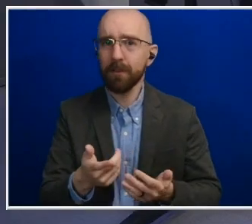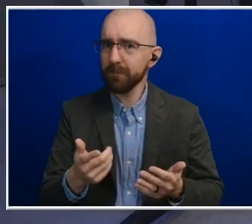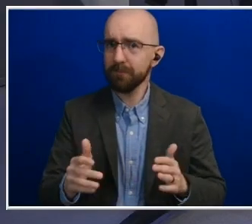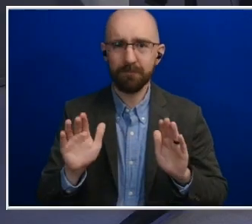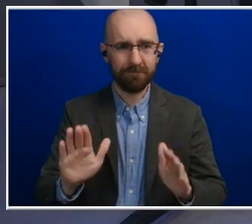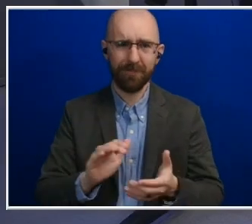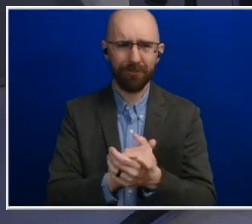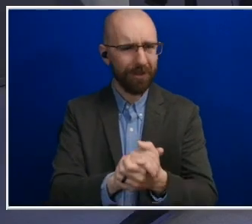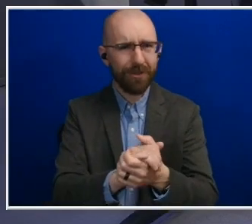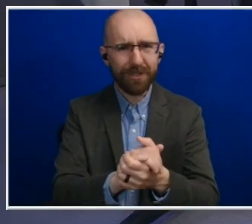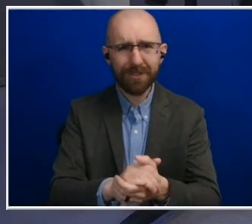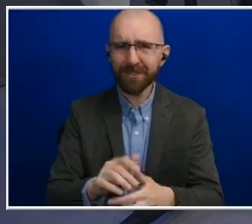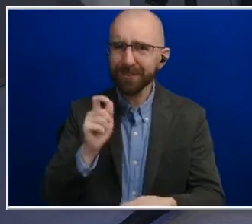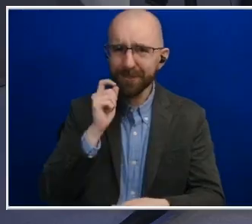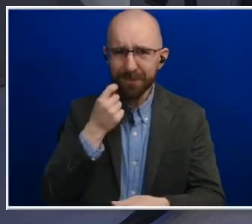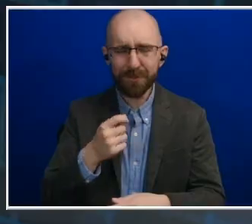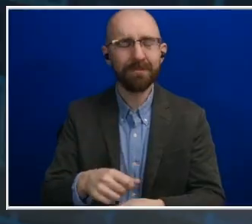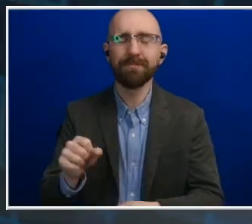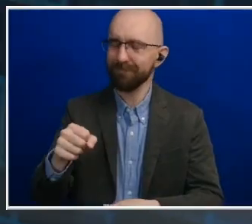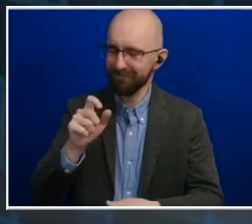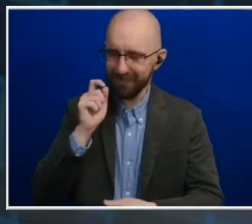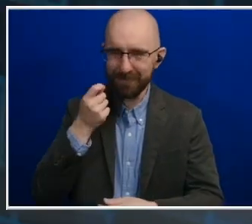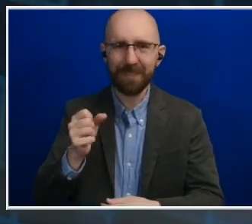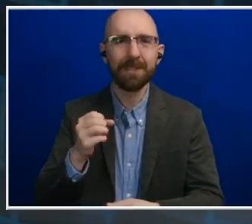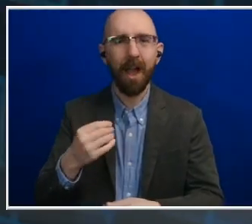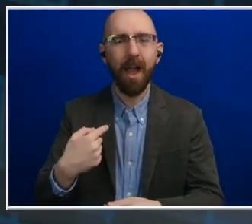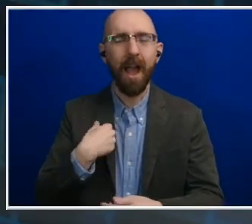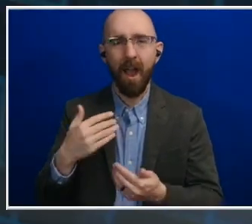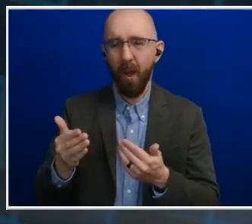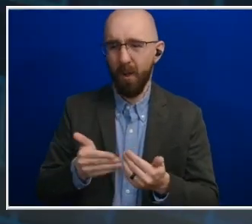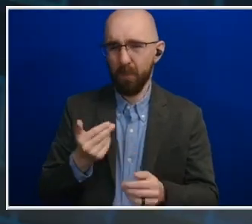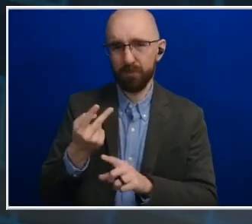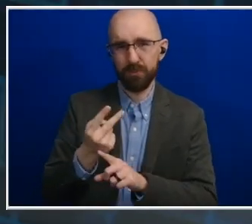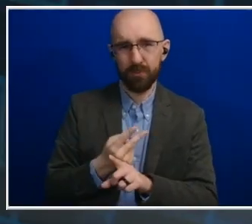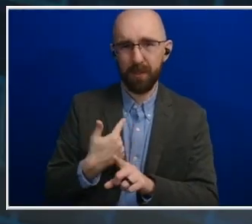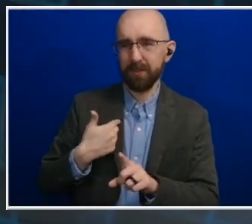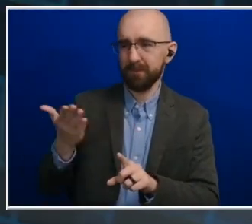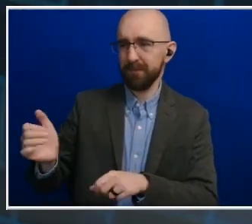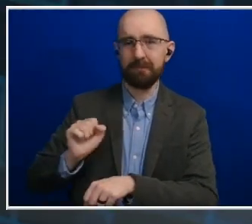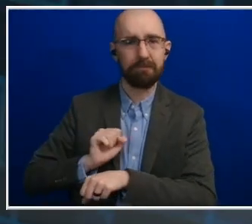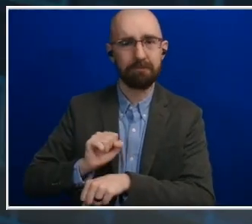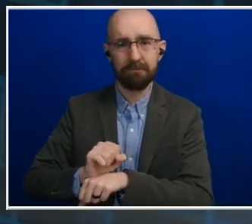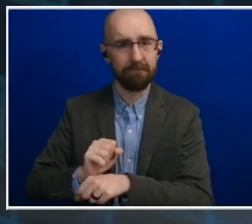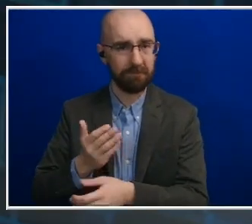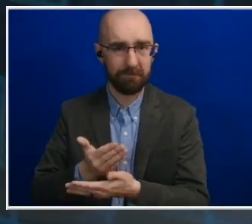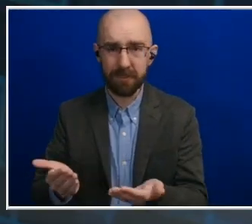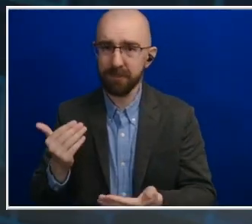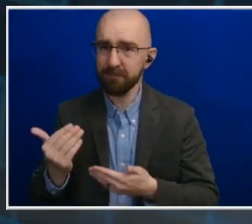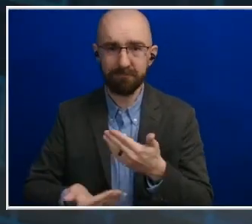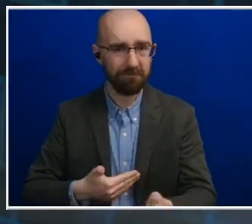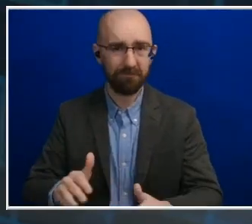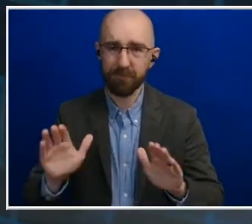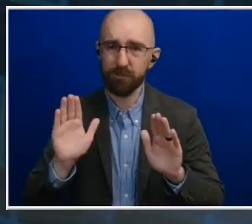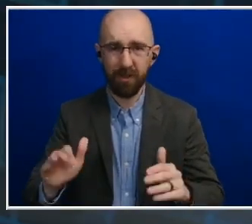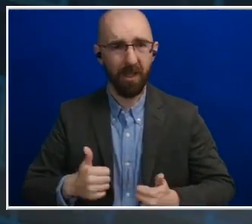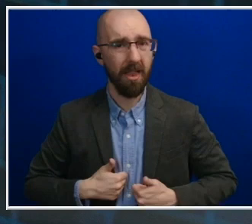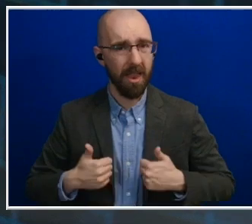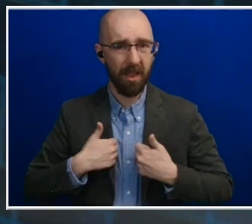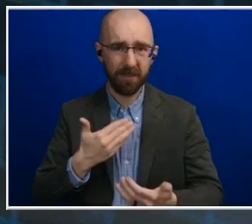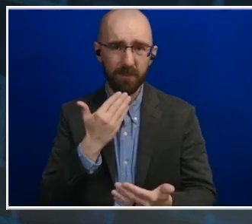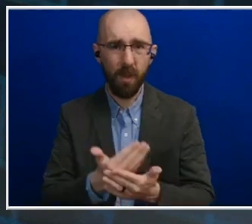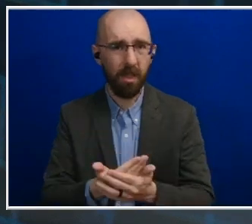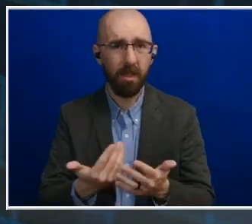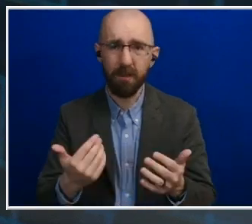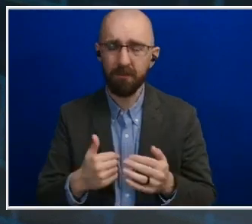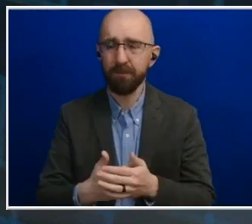cool. And so I've been there for almost 2 months now, and things are going great. Life's going really well. We have an exchange student